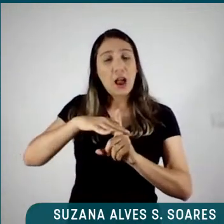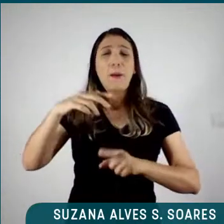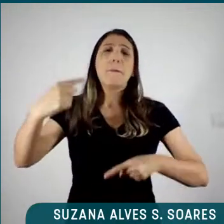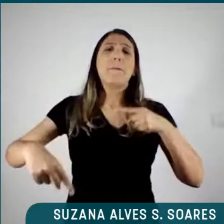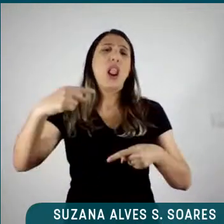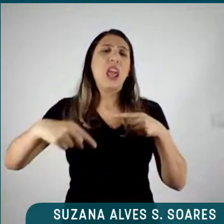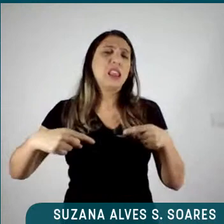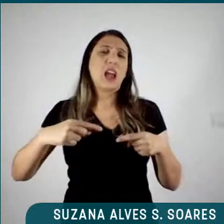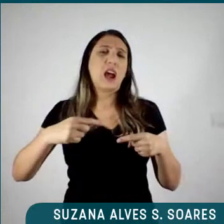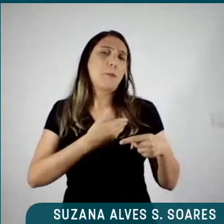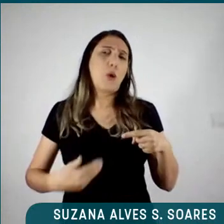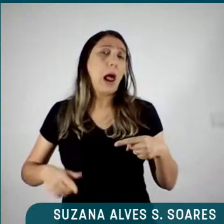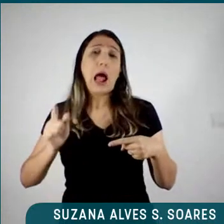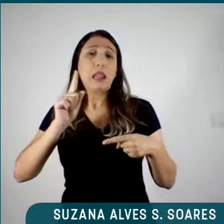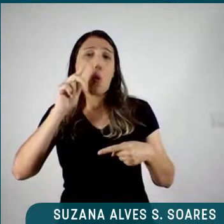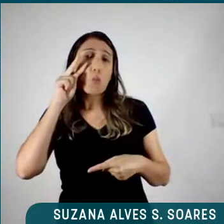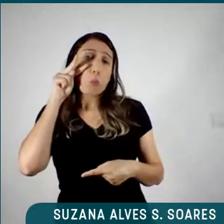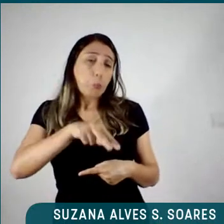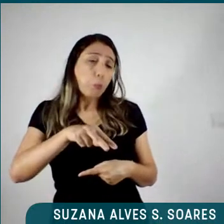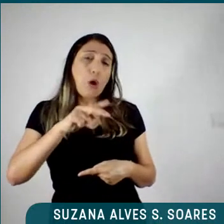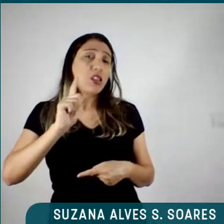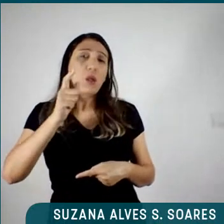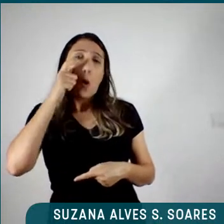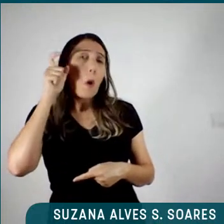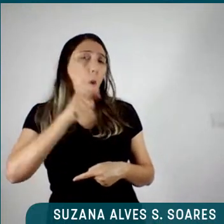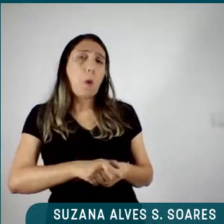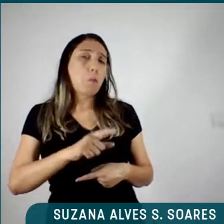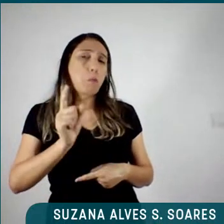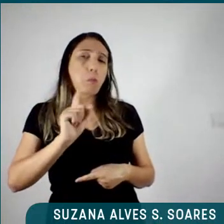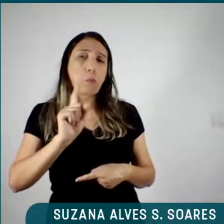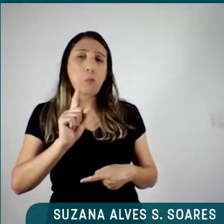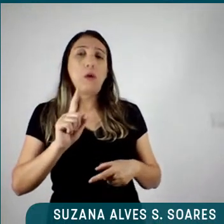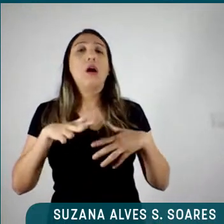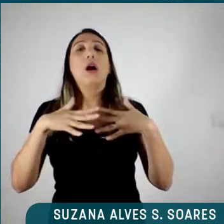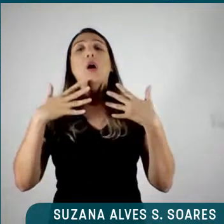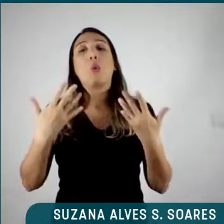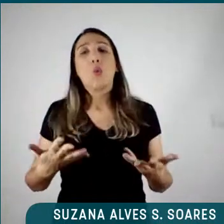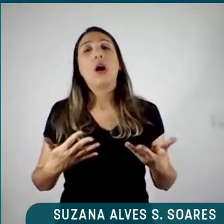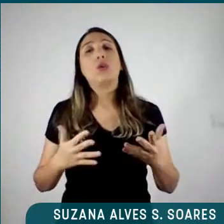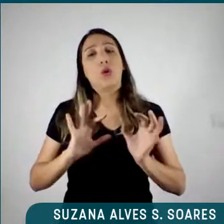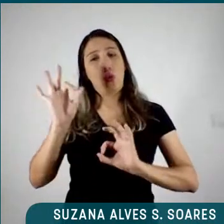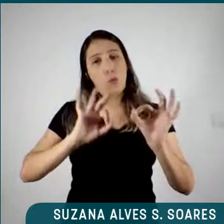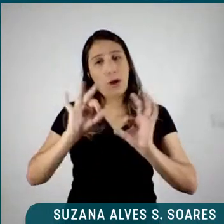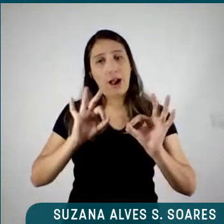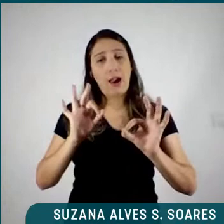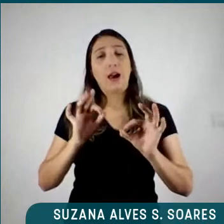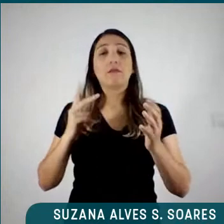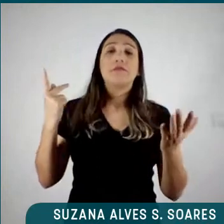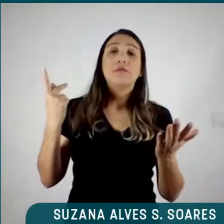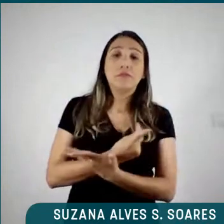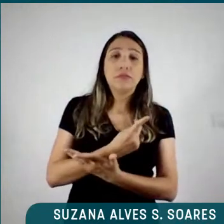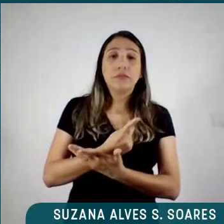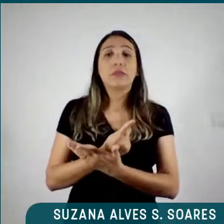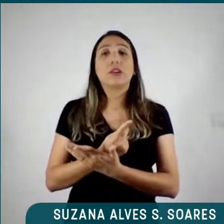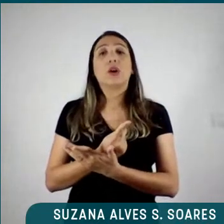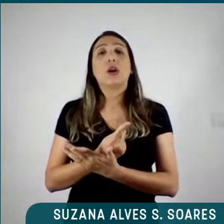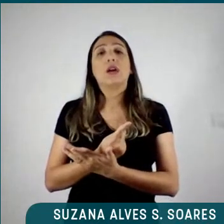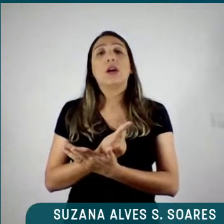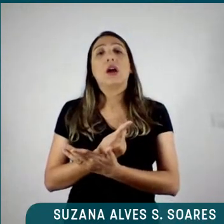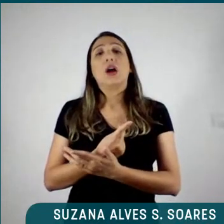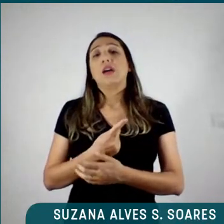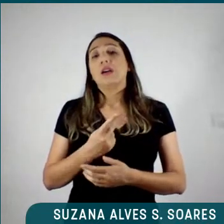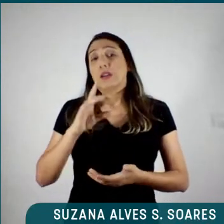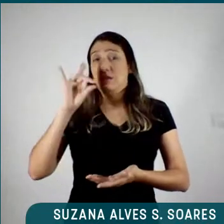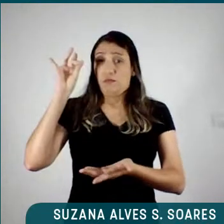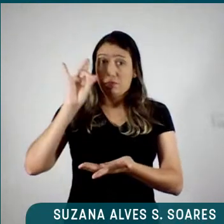a way that the public policy doesn't take that into account. And when we create